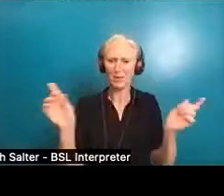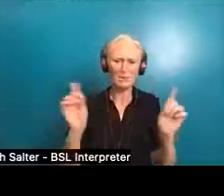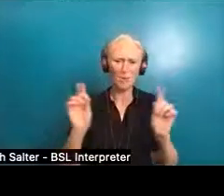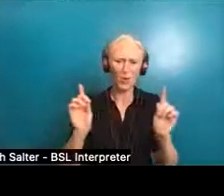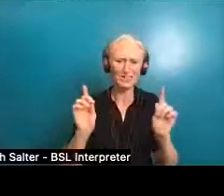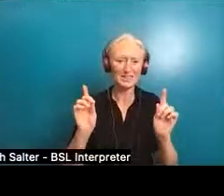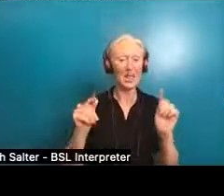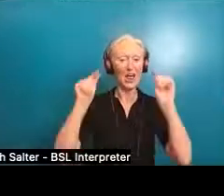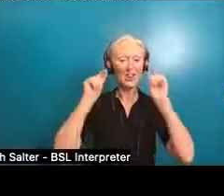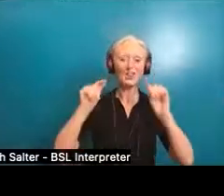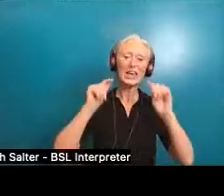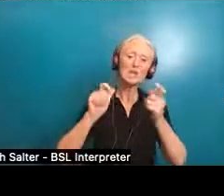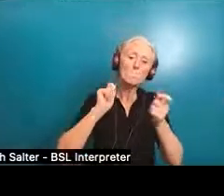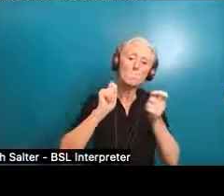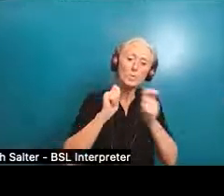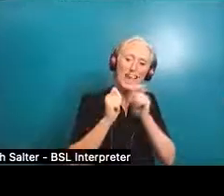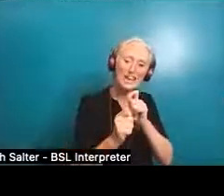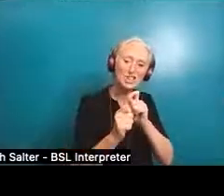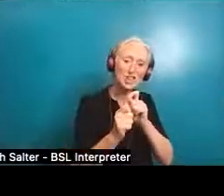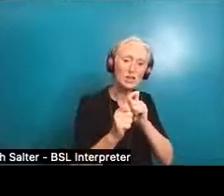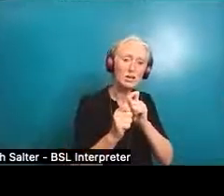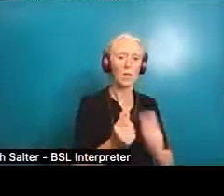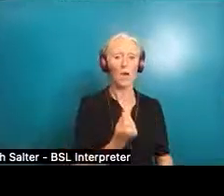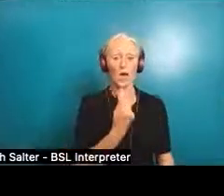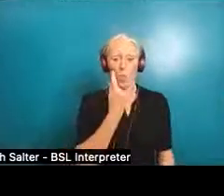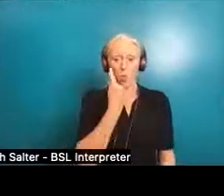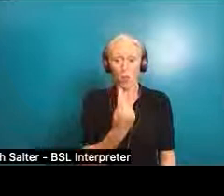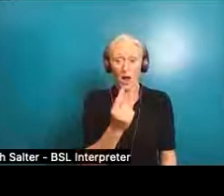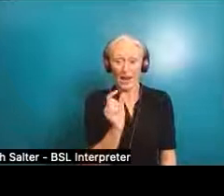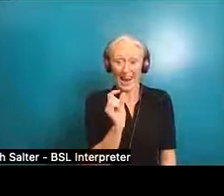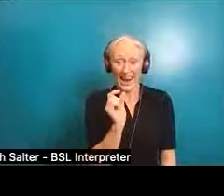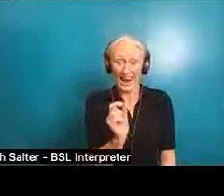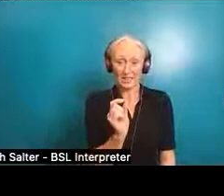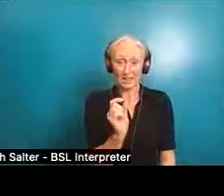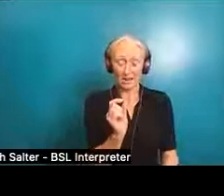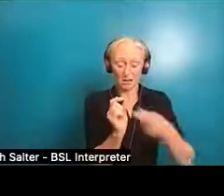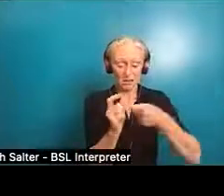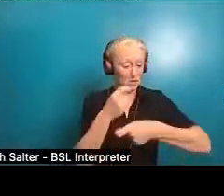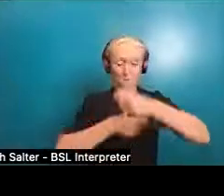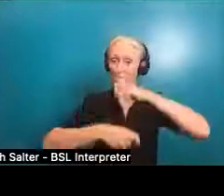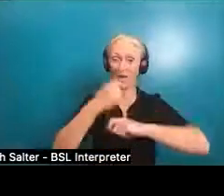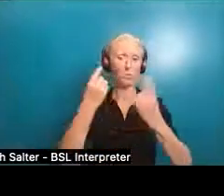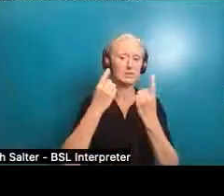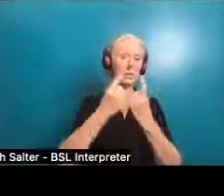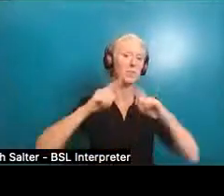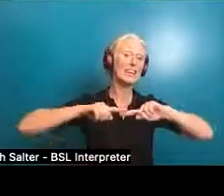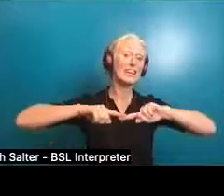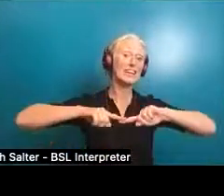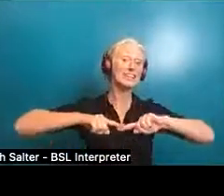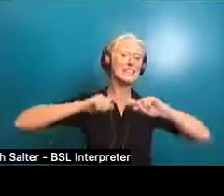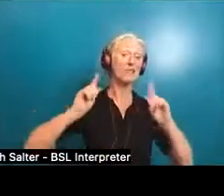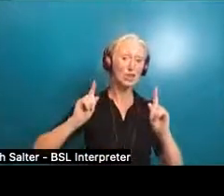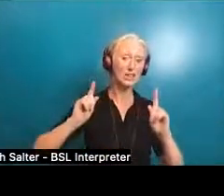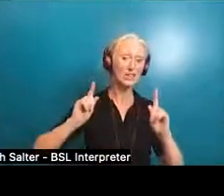And essentially, this is where a single letter in your genetic code changes to a different letter, and it introduces